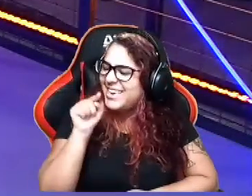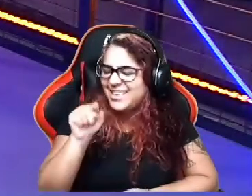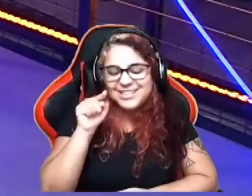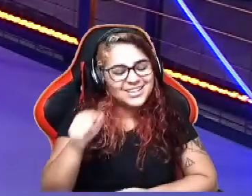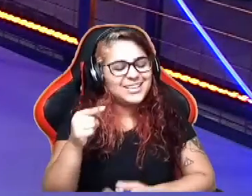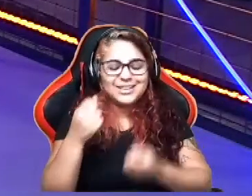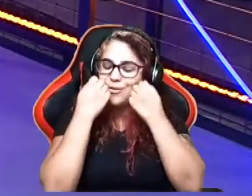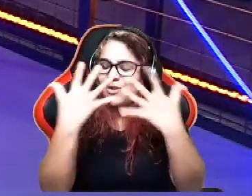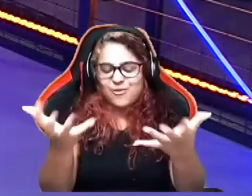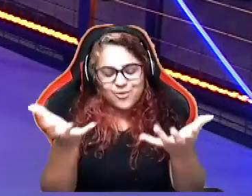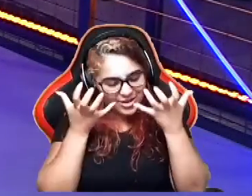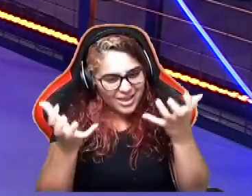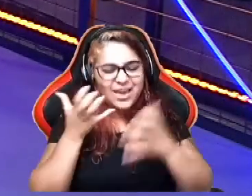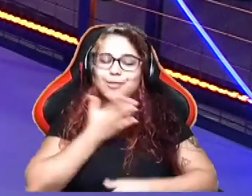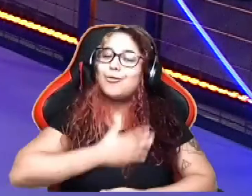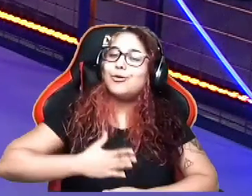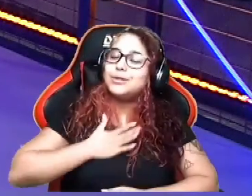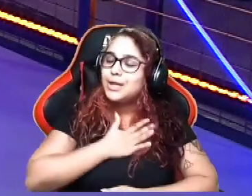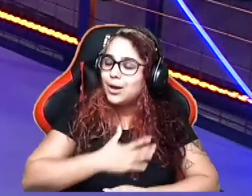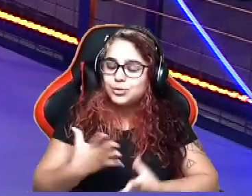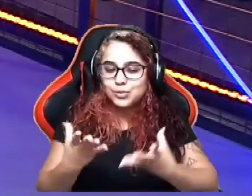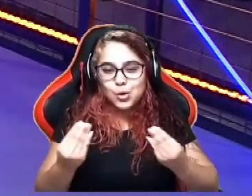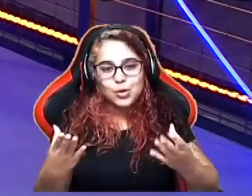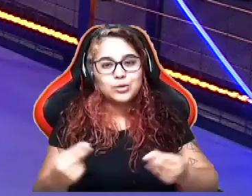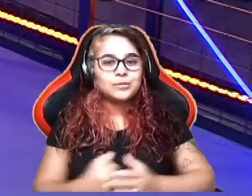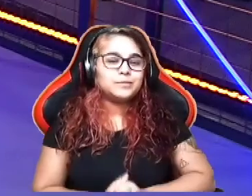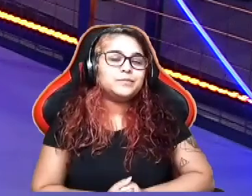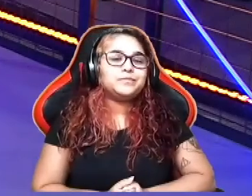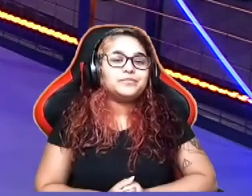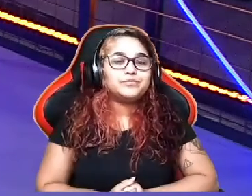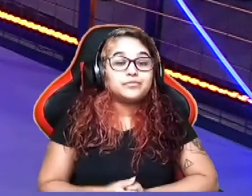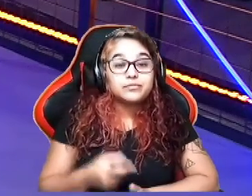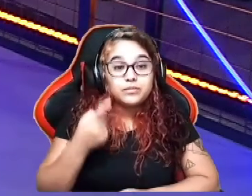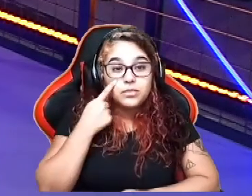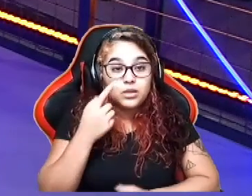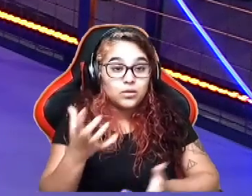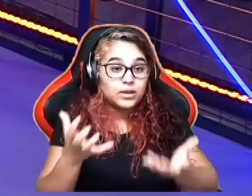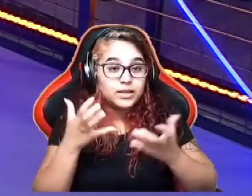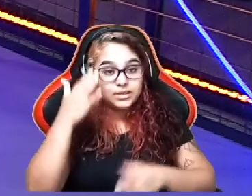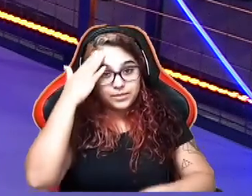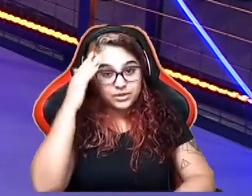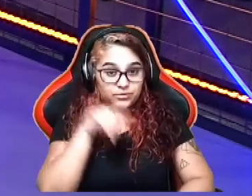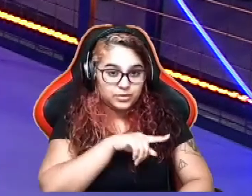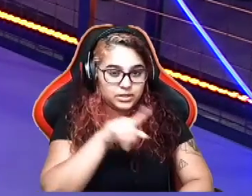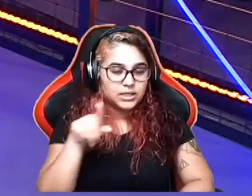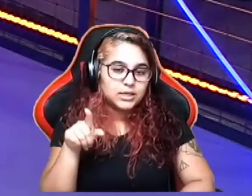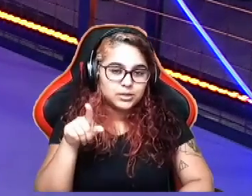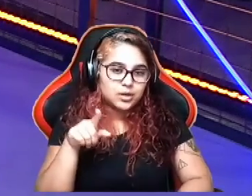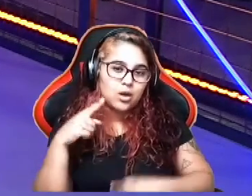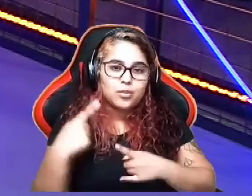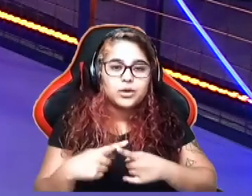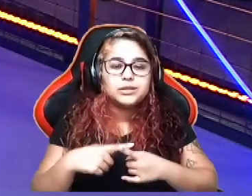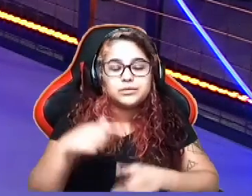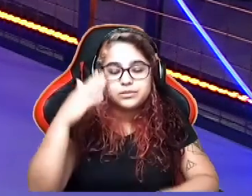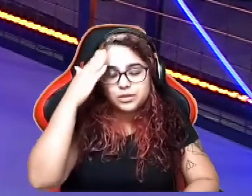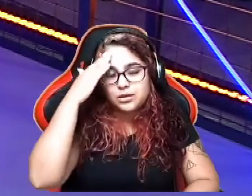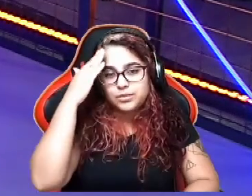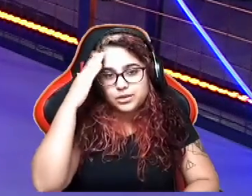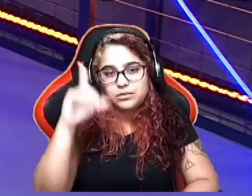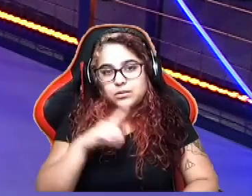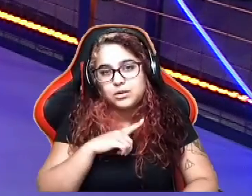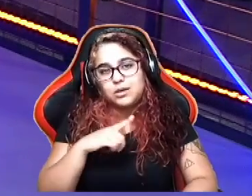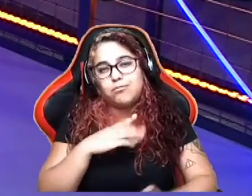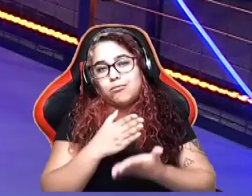that's what people like and that's what people want. Eu queria saber de vocês, porque a gente sabe que Now, uma parcela muito we grande know do that público